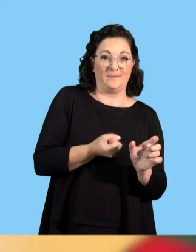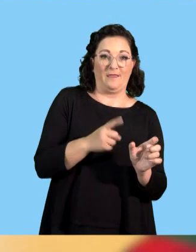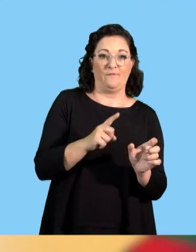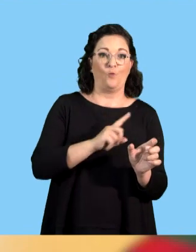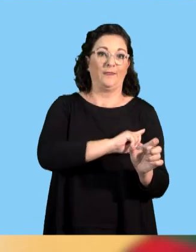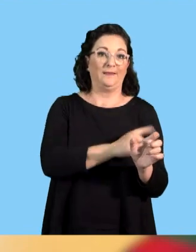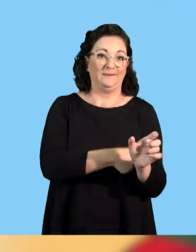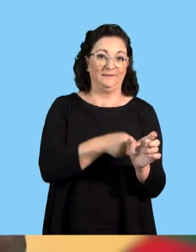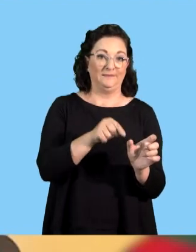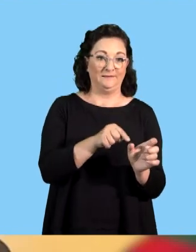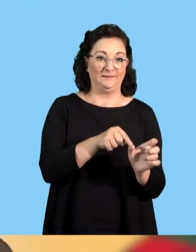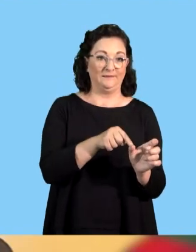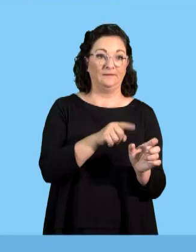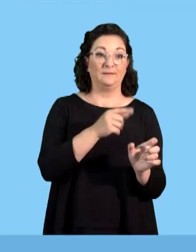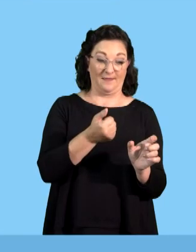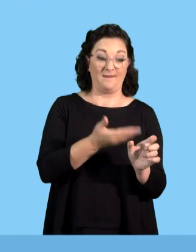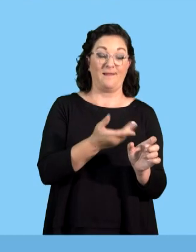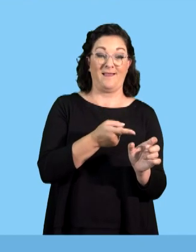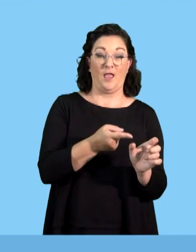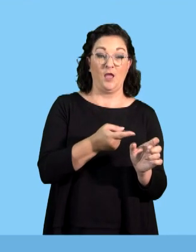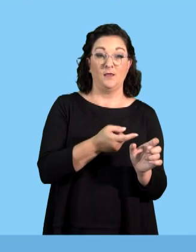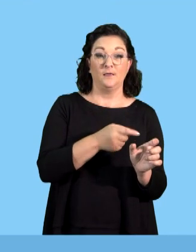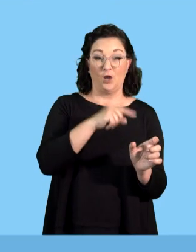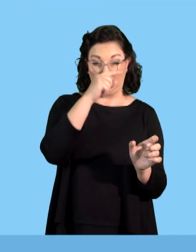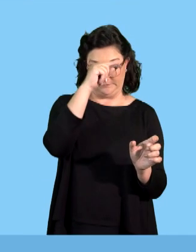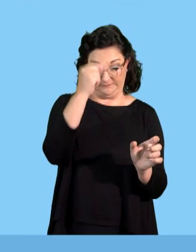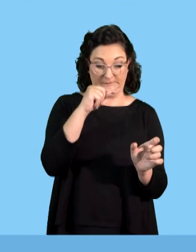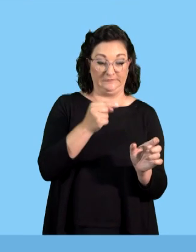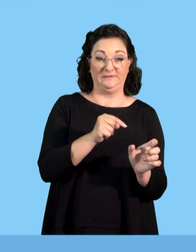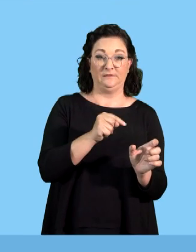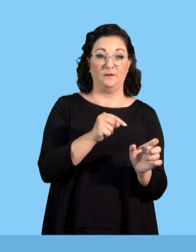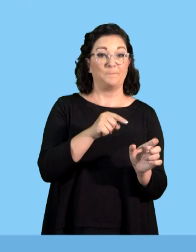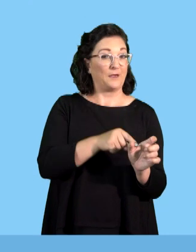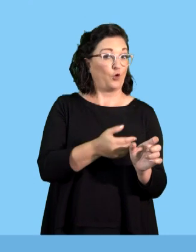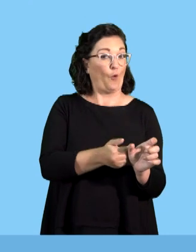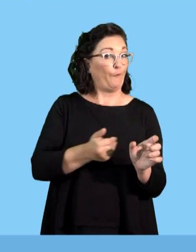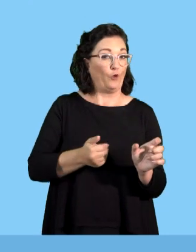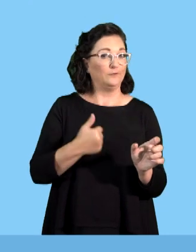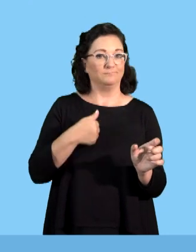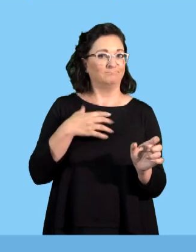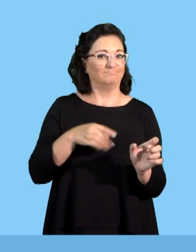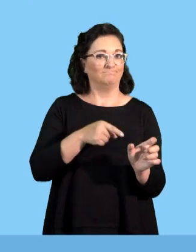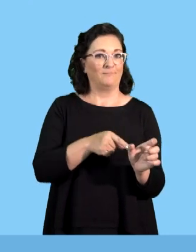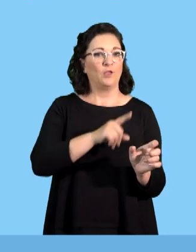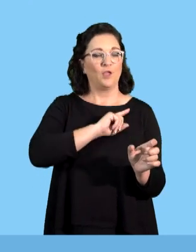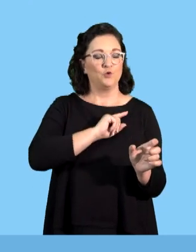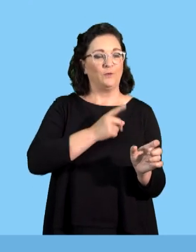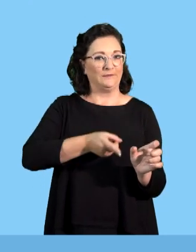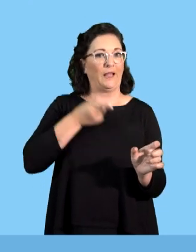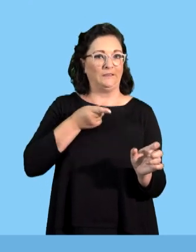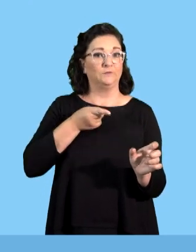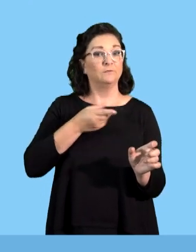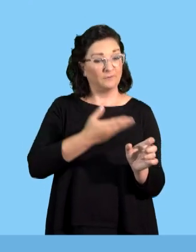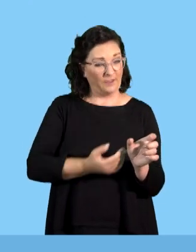will receive that energy, and then therefore it can overheat. And to avoid this, because we know that overheating is